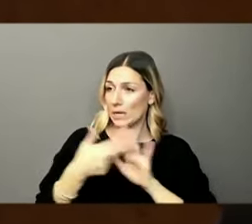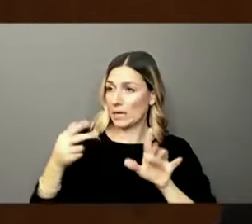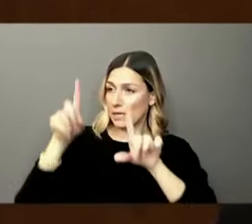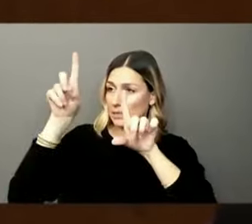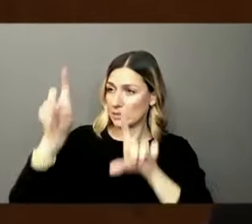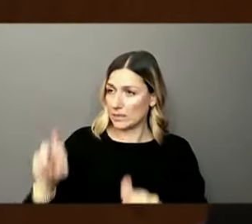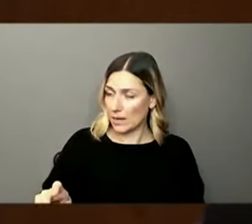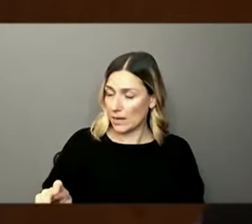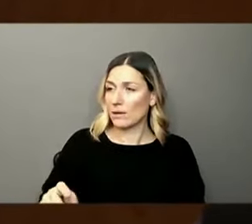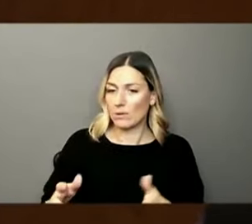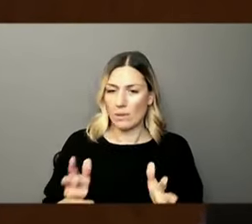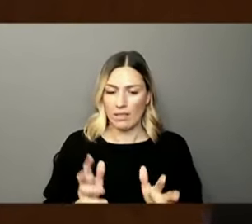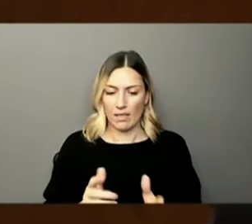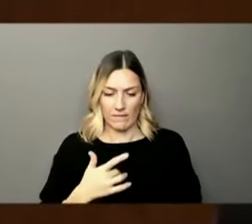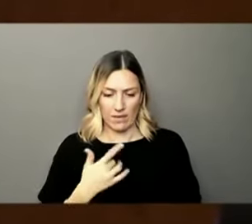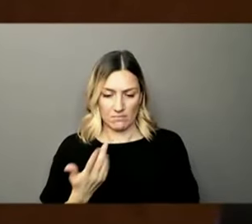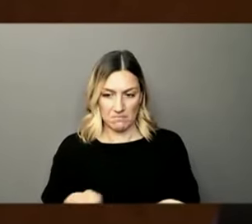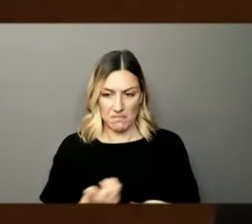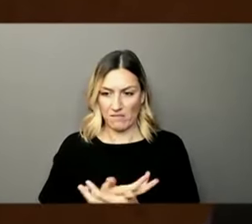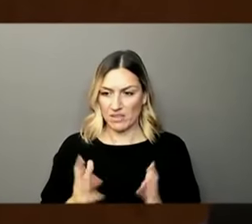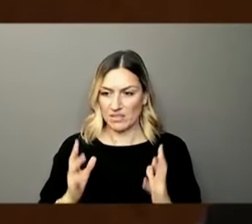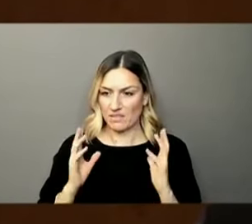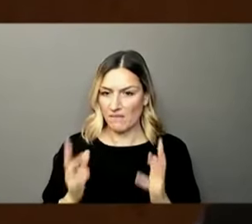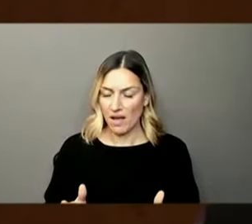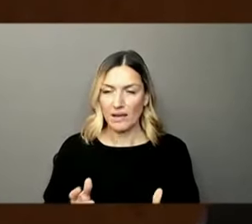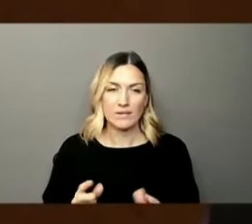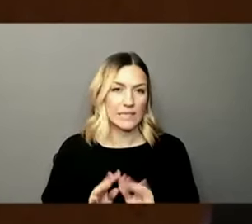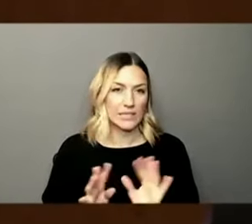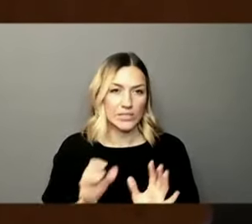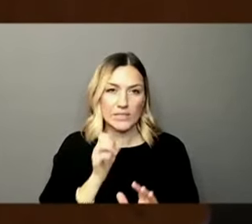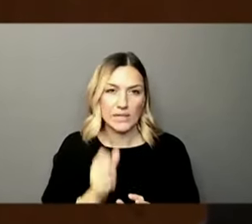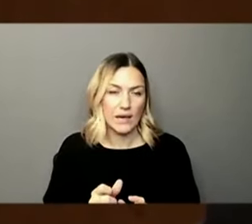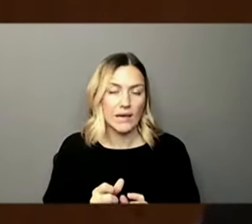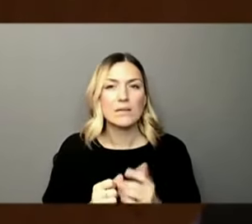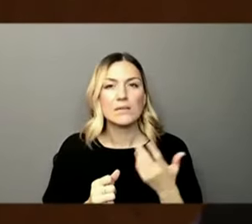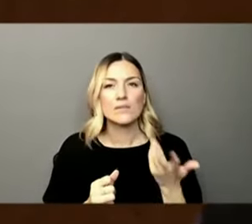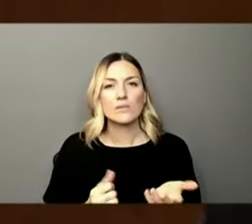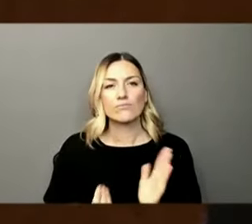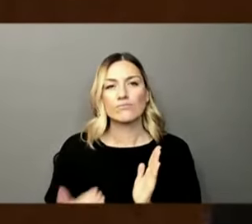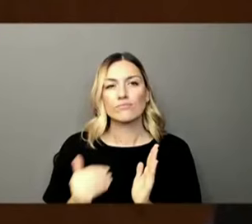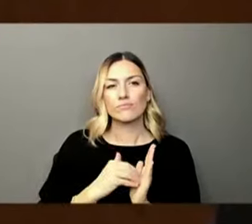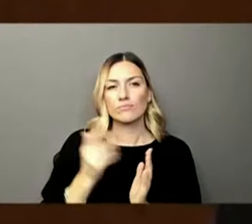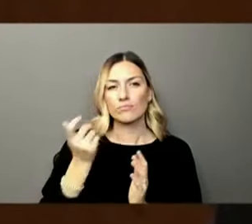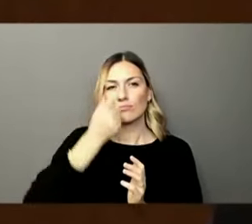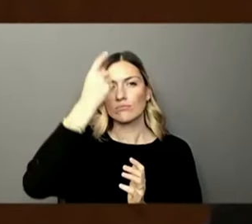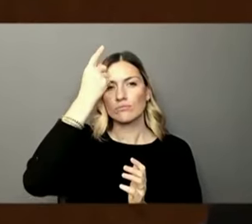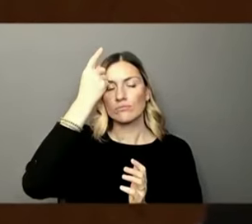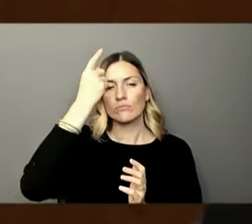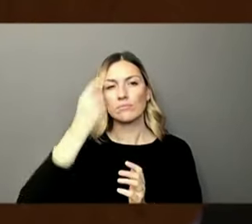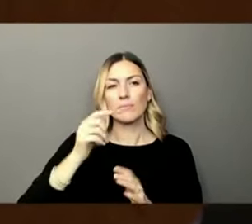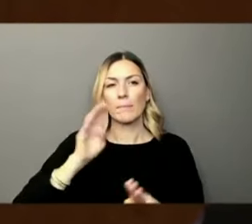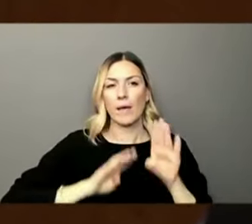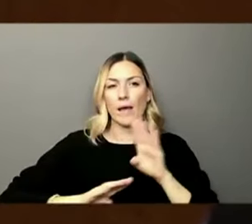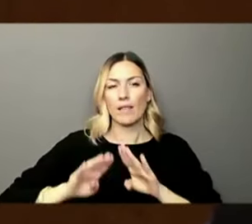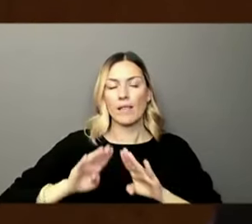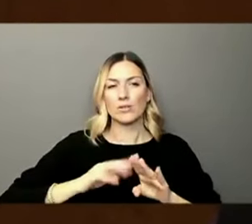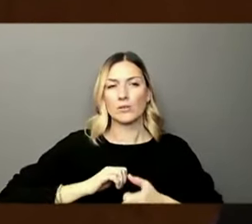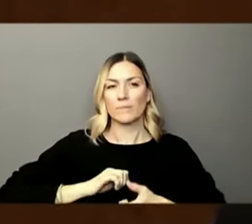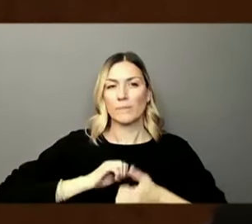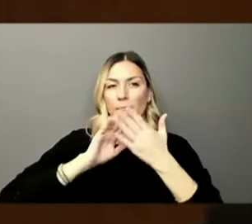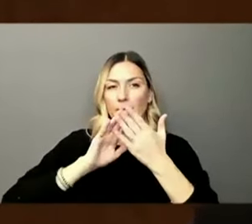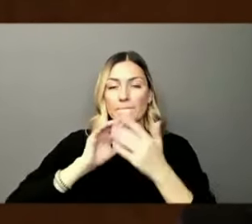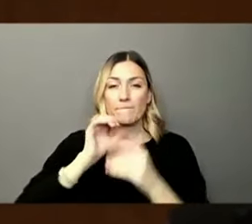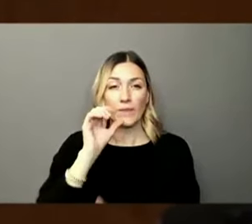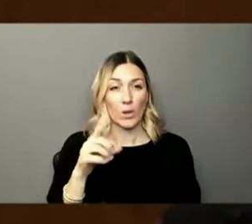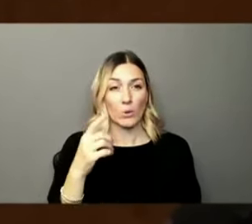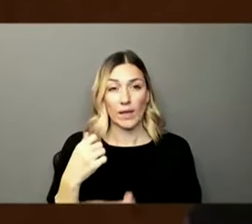we're left with, oh, it seems like everything's okay. And clearly it's not. And so just to reiterate, understanding the pathobiological mechanisms not only helps